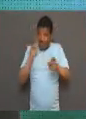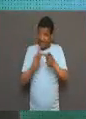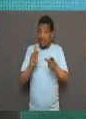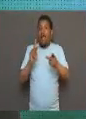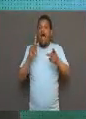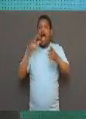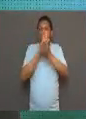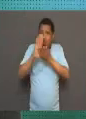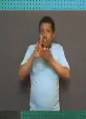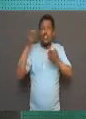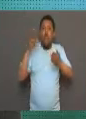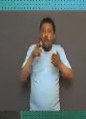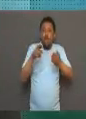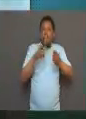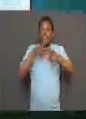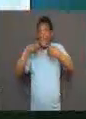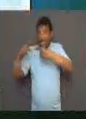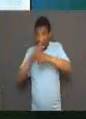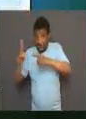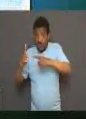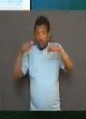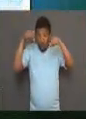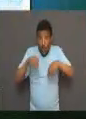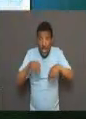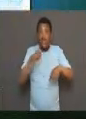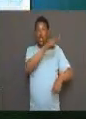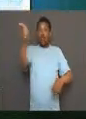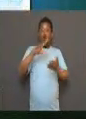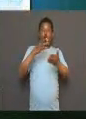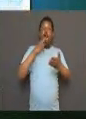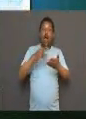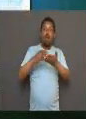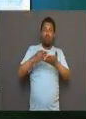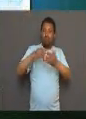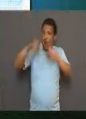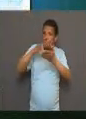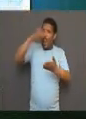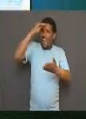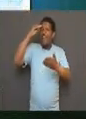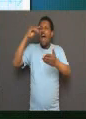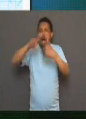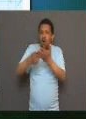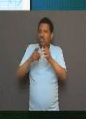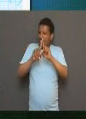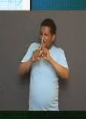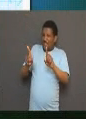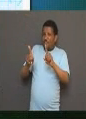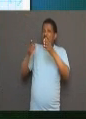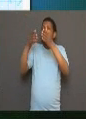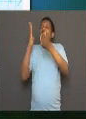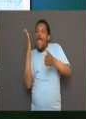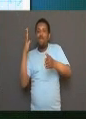Today, you are going to learn about a specific type of map